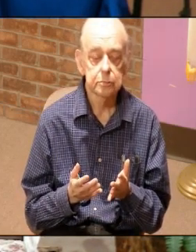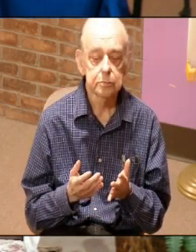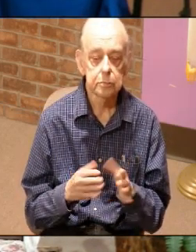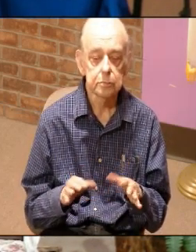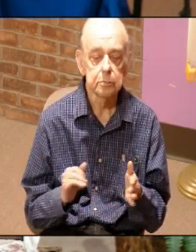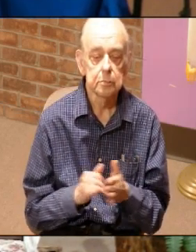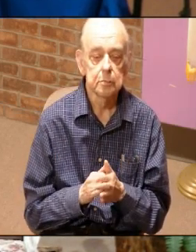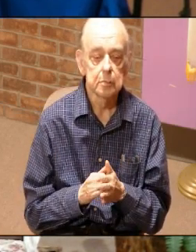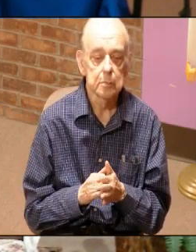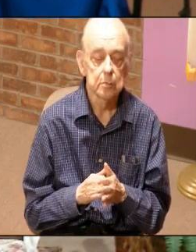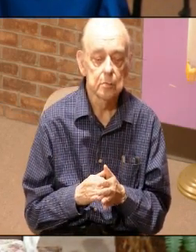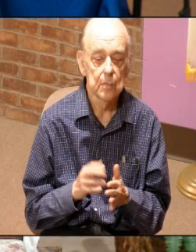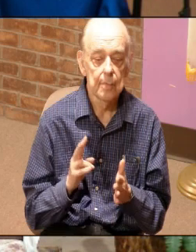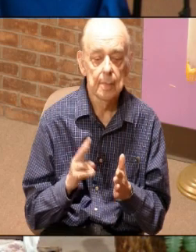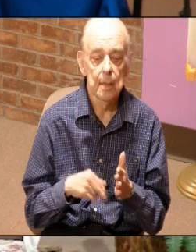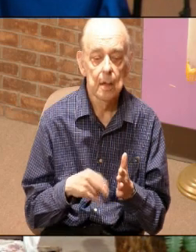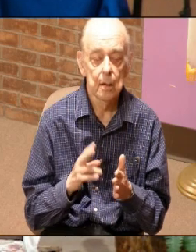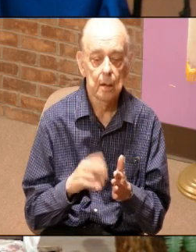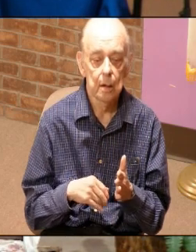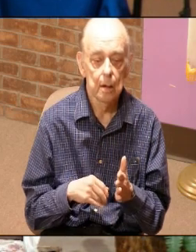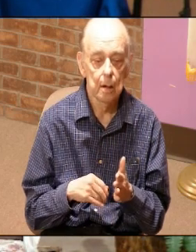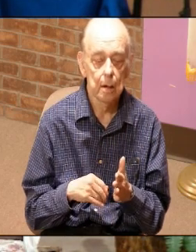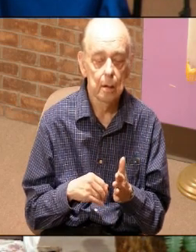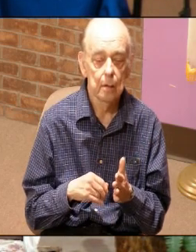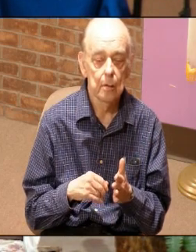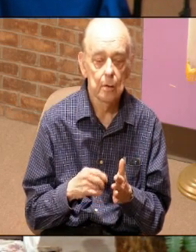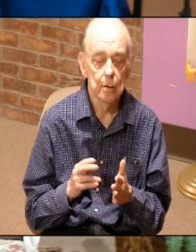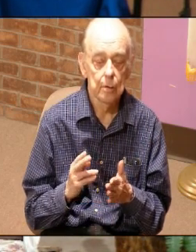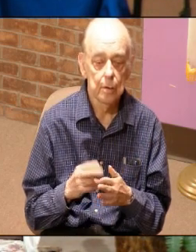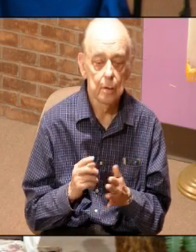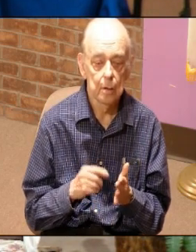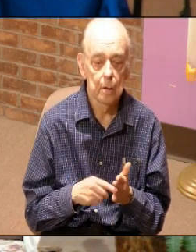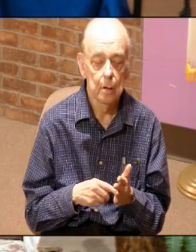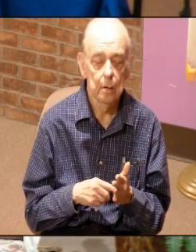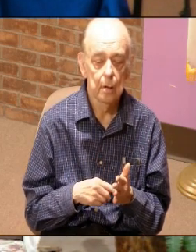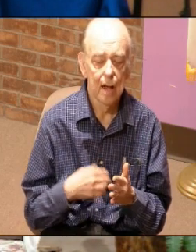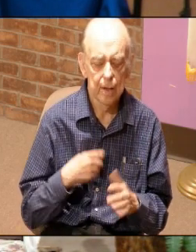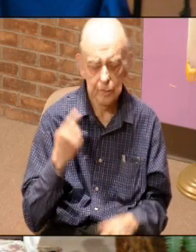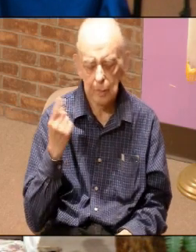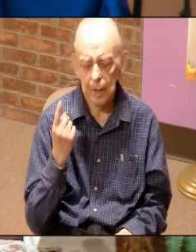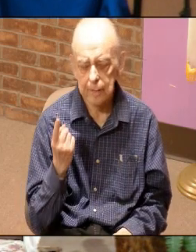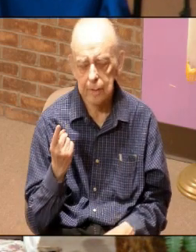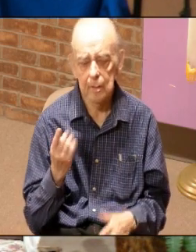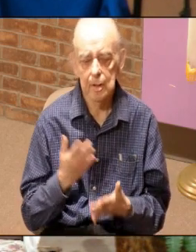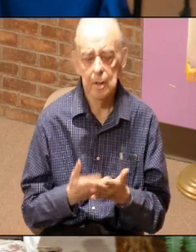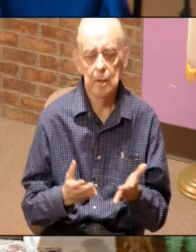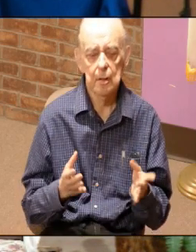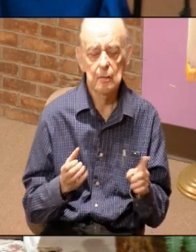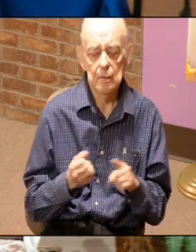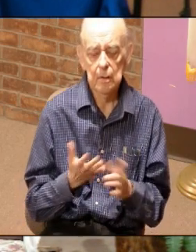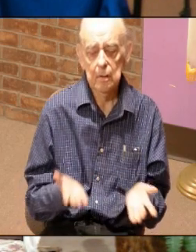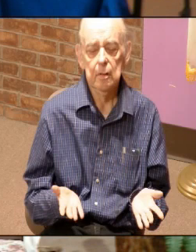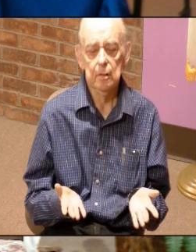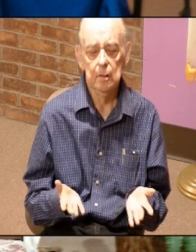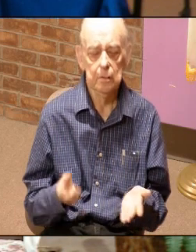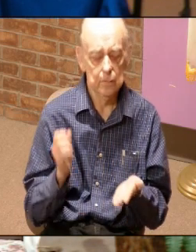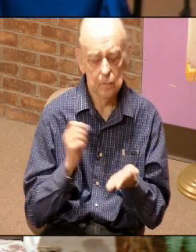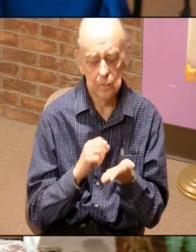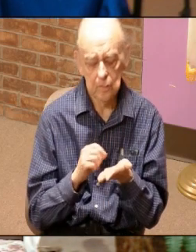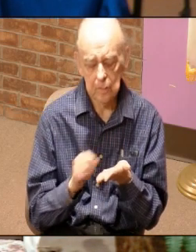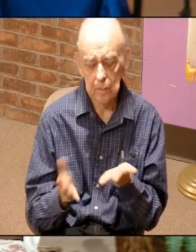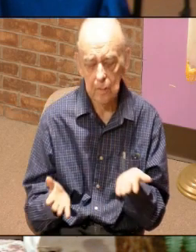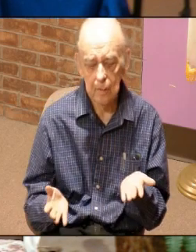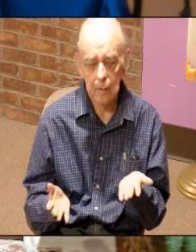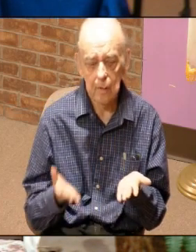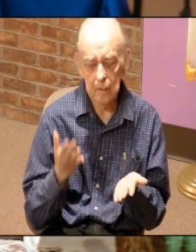this, I may read a while because I've got some thoughts that I've captured here and wrote down.